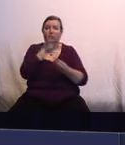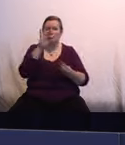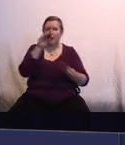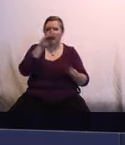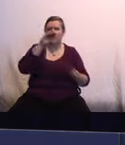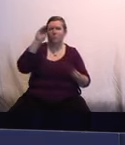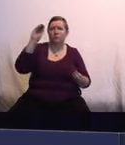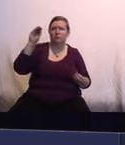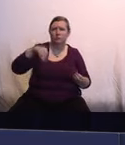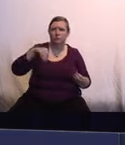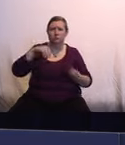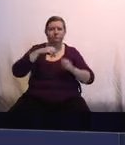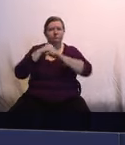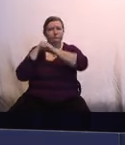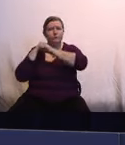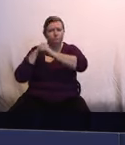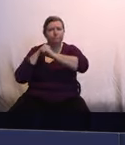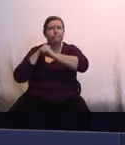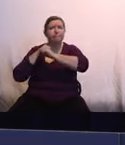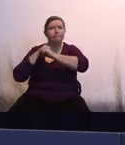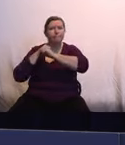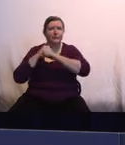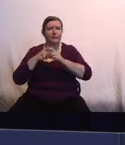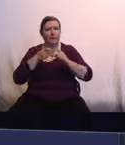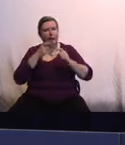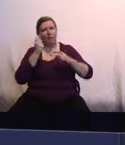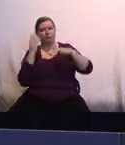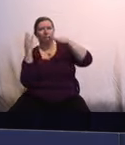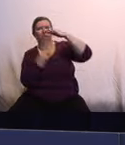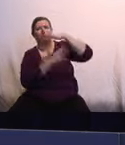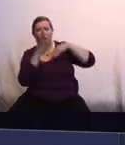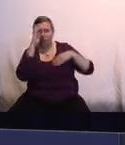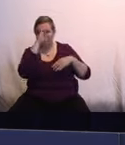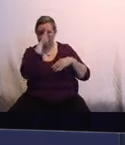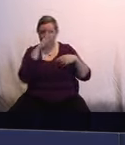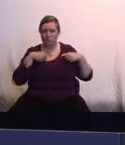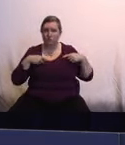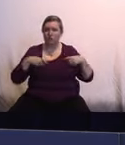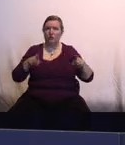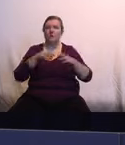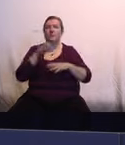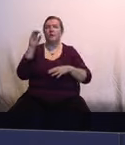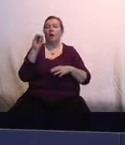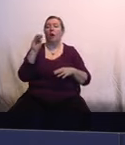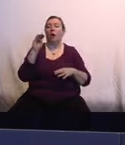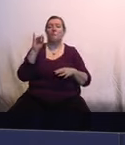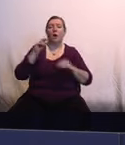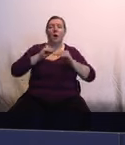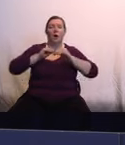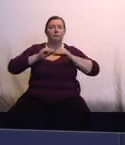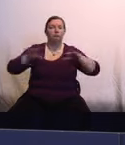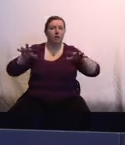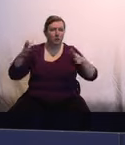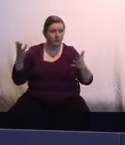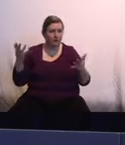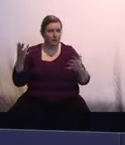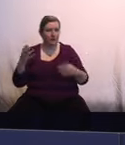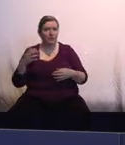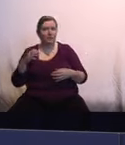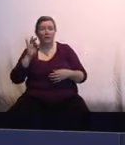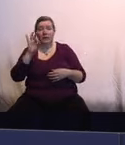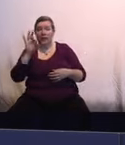in preventing hospitalization during Omicron predominant periods and 94%